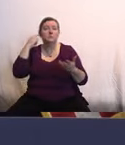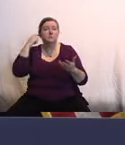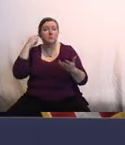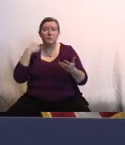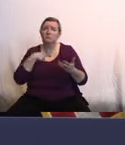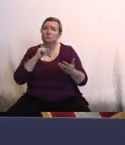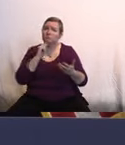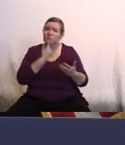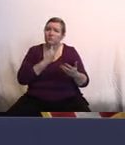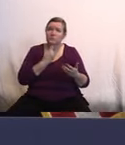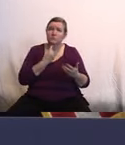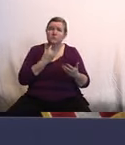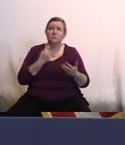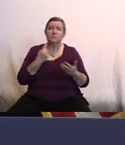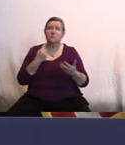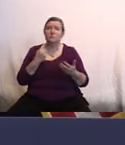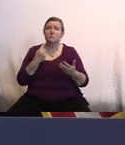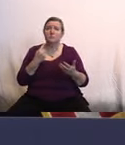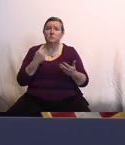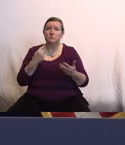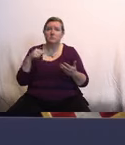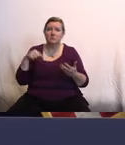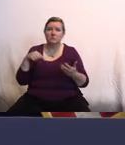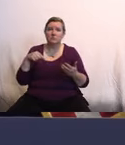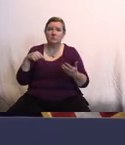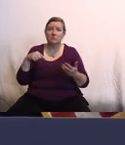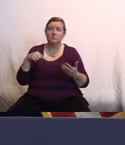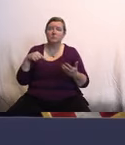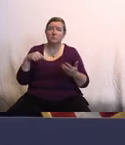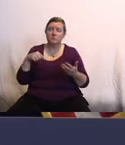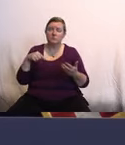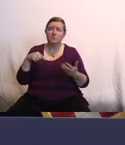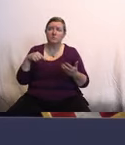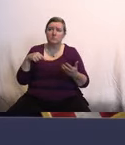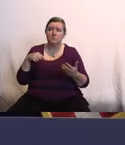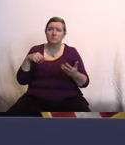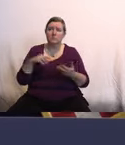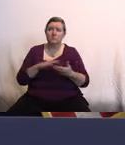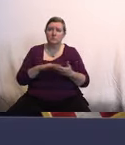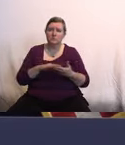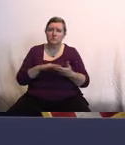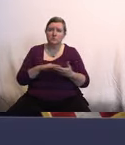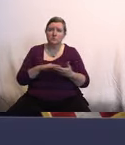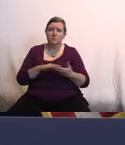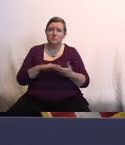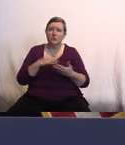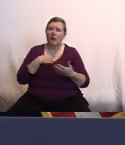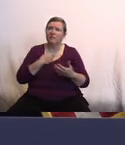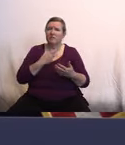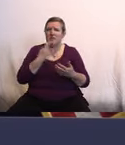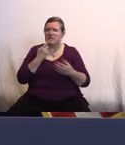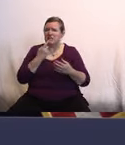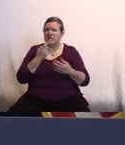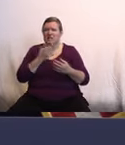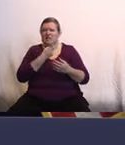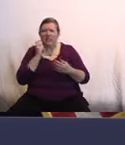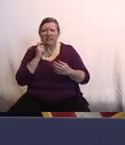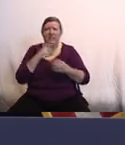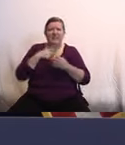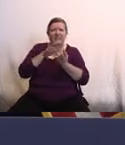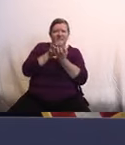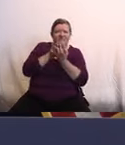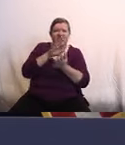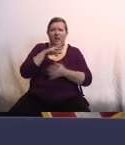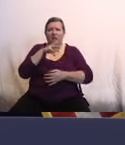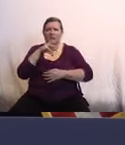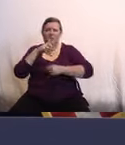teeth, but the consequences of someone not being in compliance has been left to the relationship between the employer and the